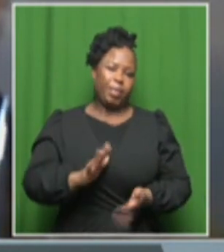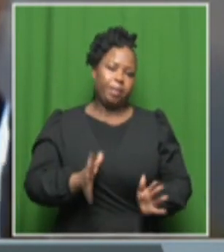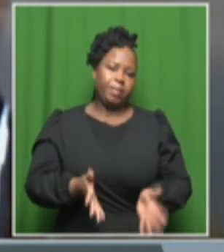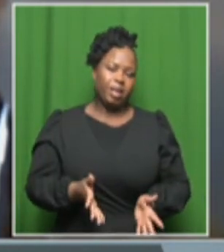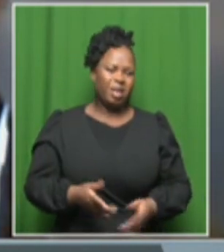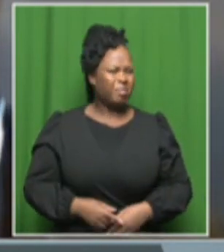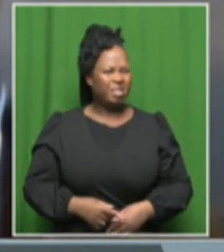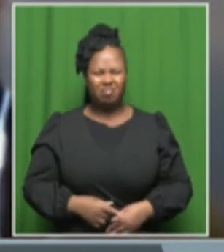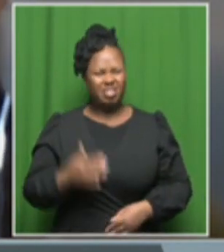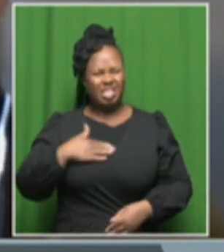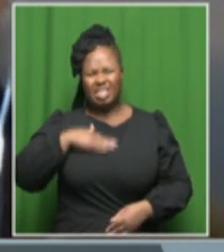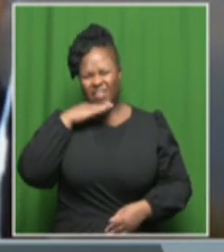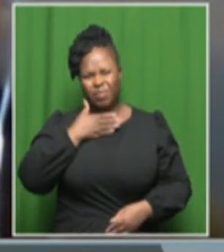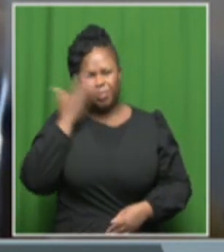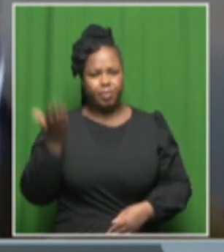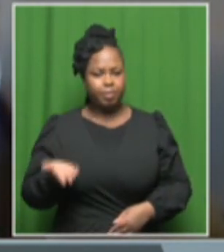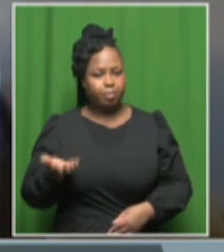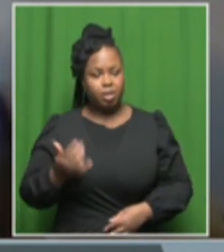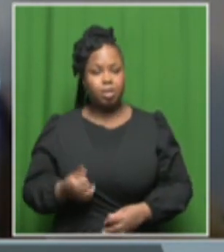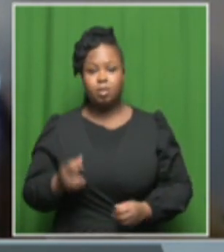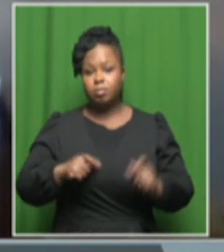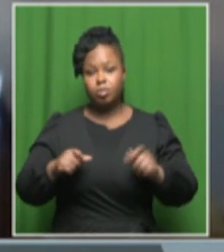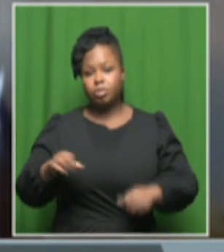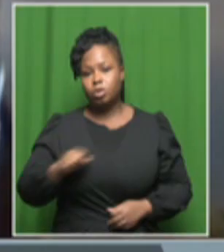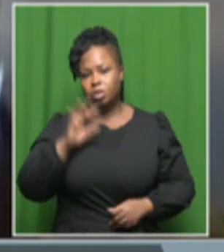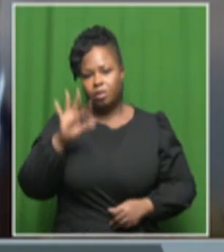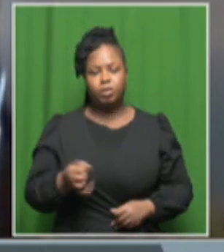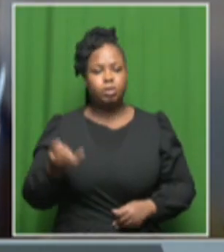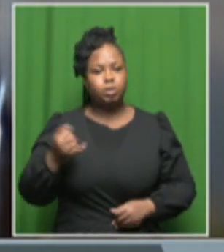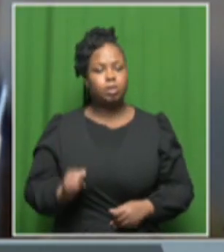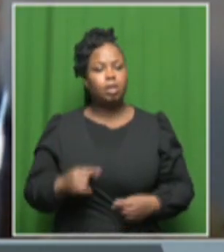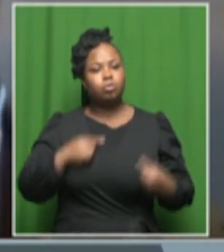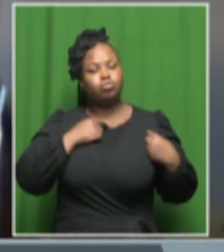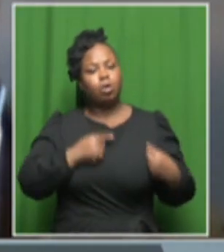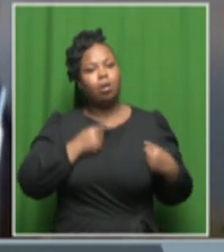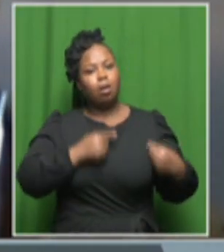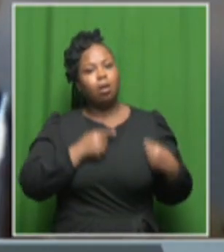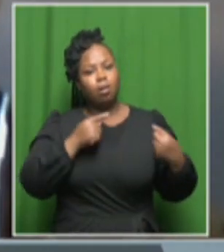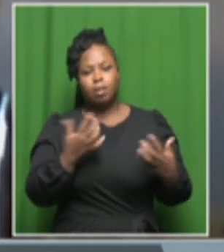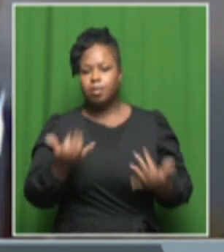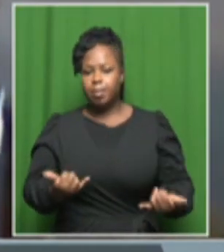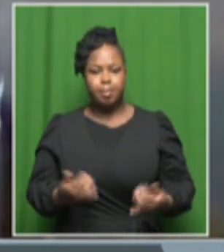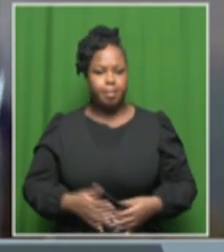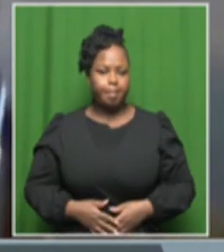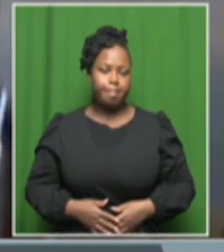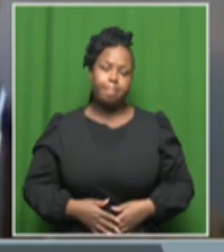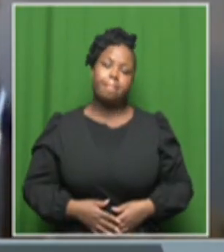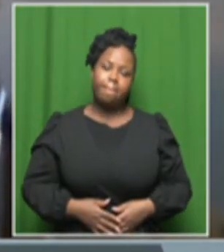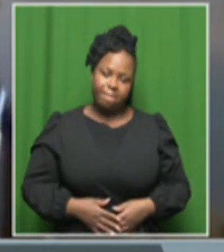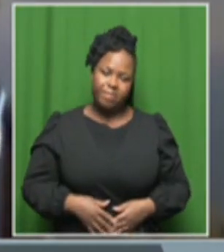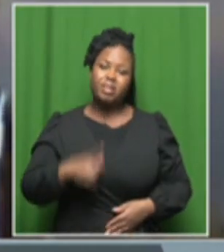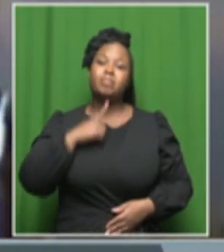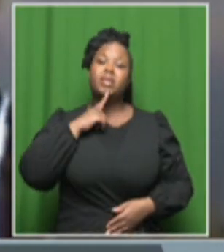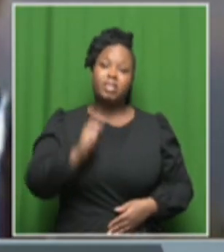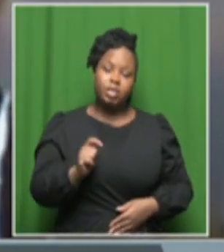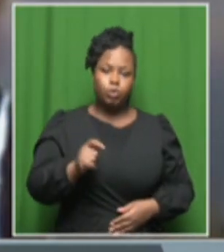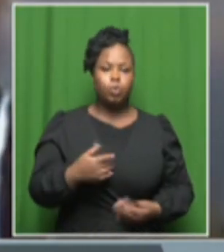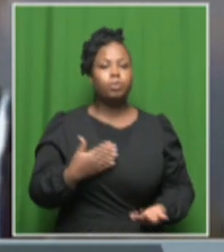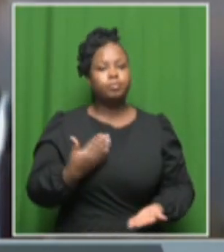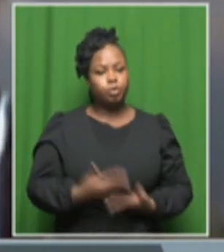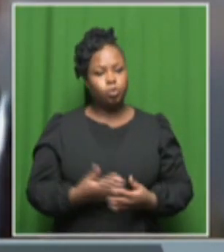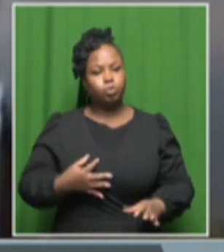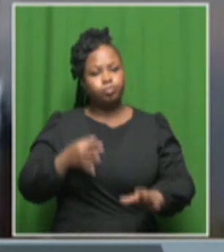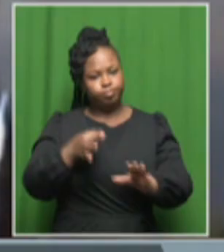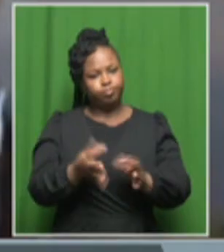reduction is insignificant. So a lot of South Africans are still struggling to make ends meet right now. Right. So Tito Mboweni would have contributed